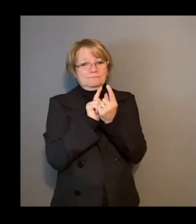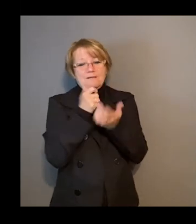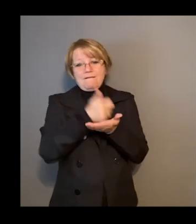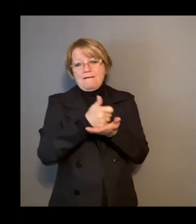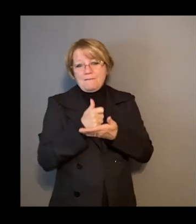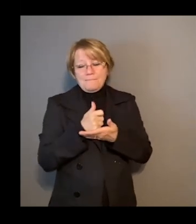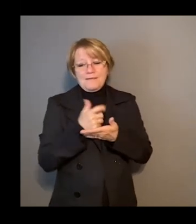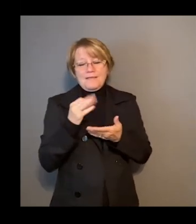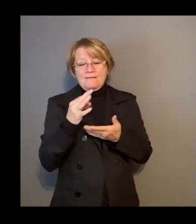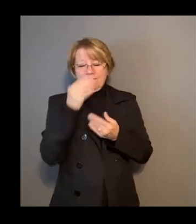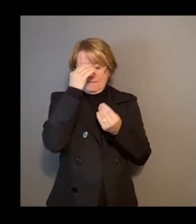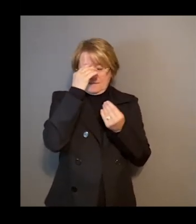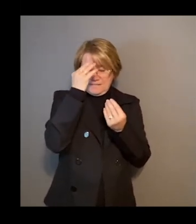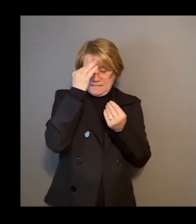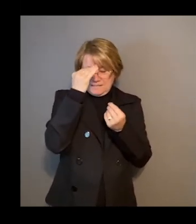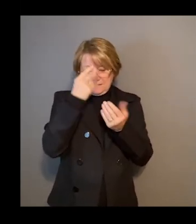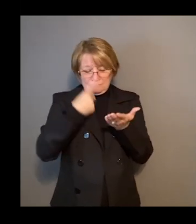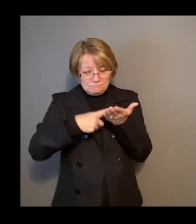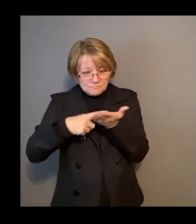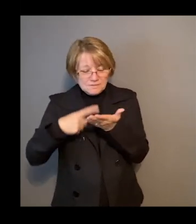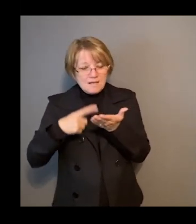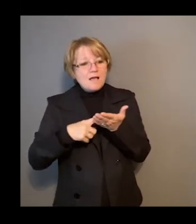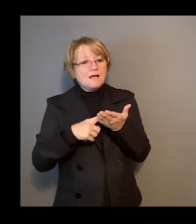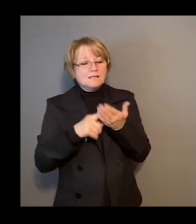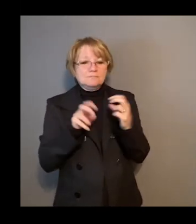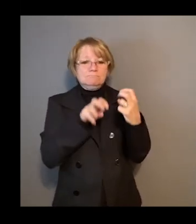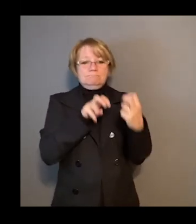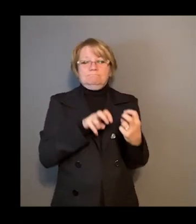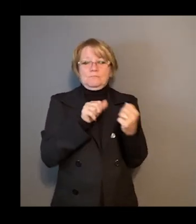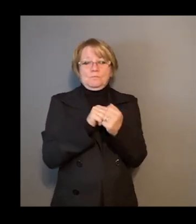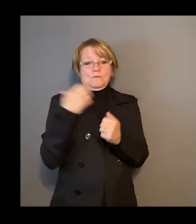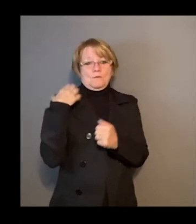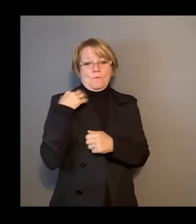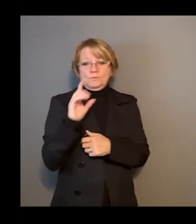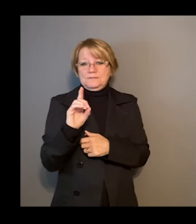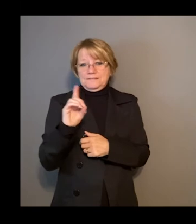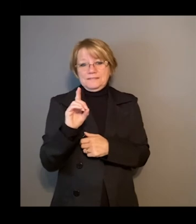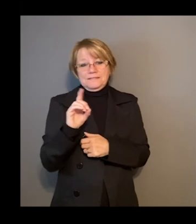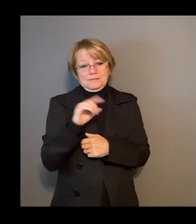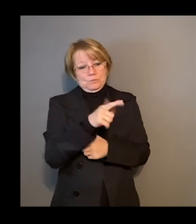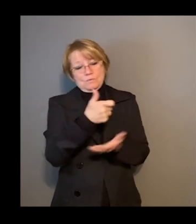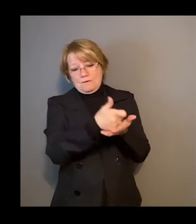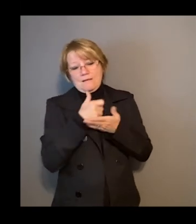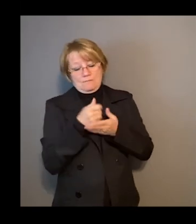that, you was the one that I really went to. So you helped get rid of most of my fears there.